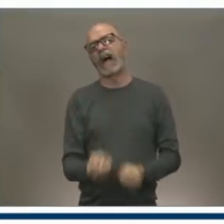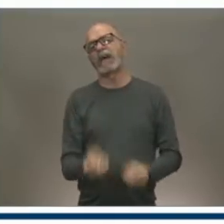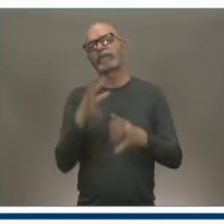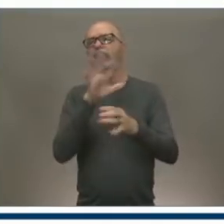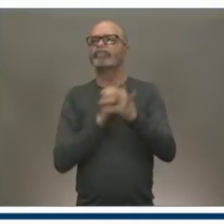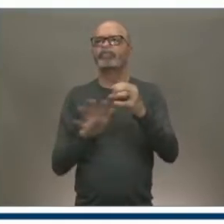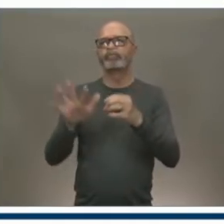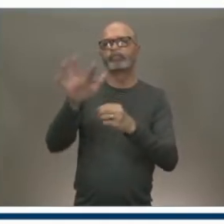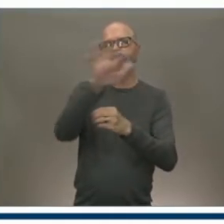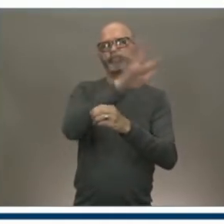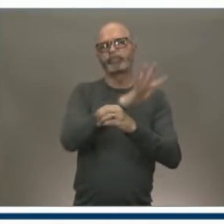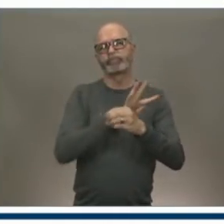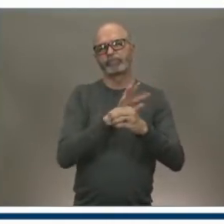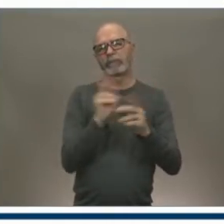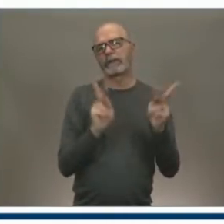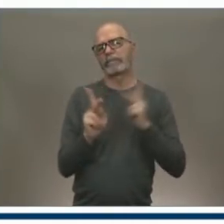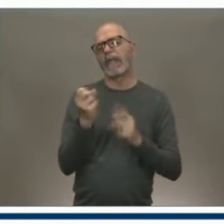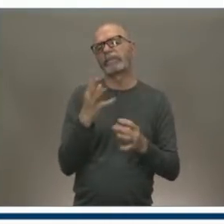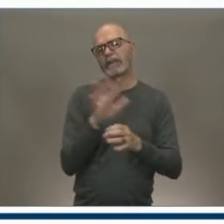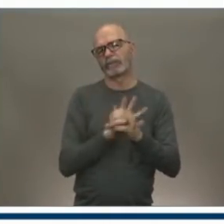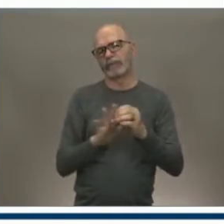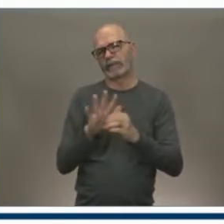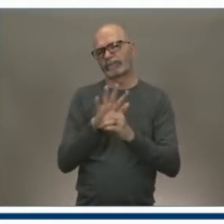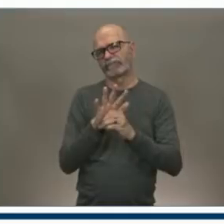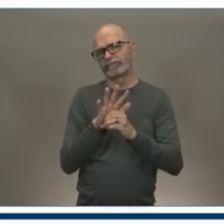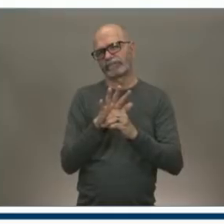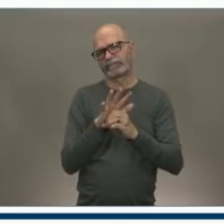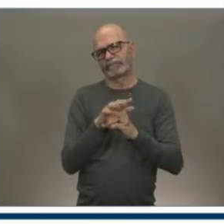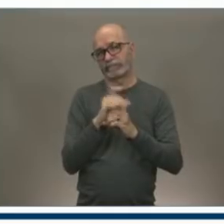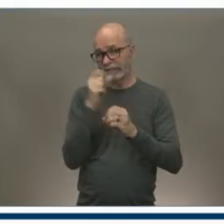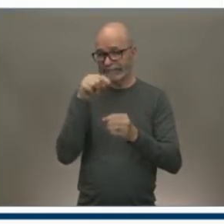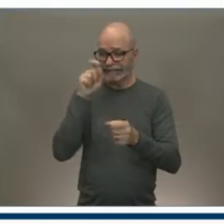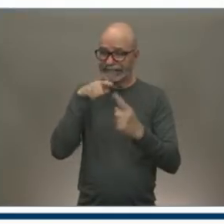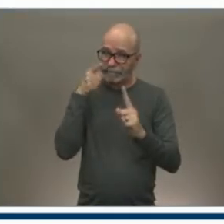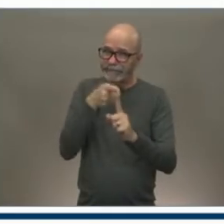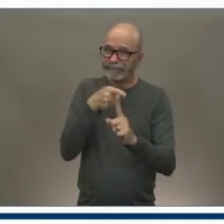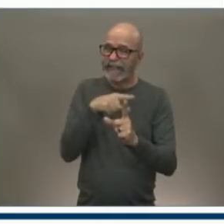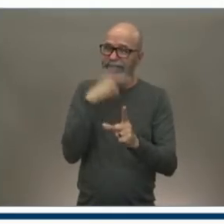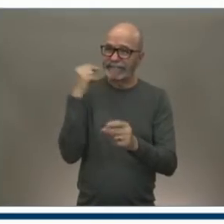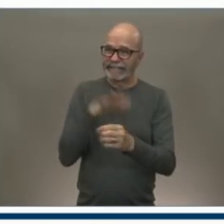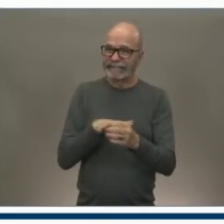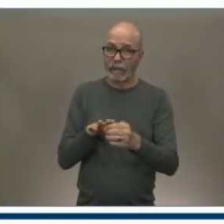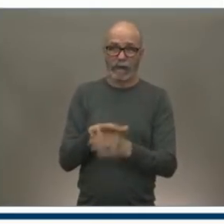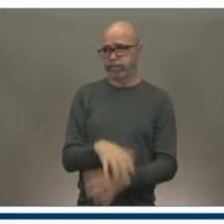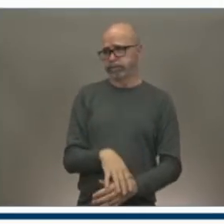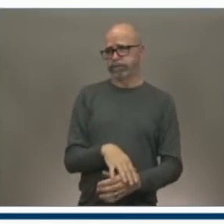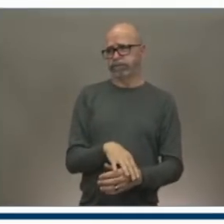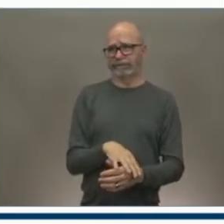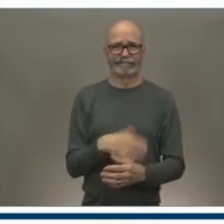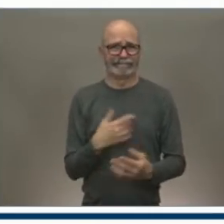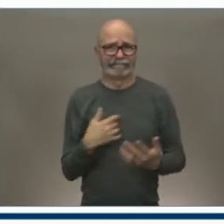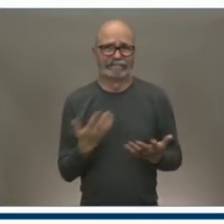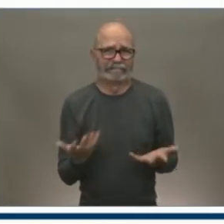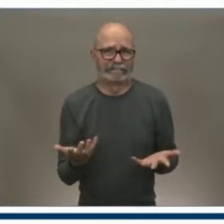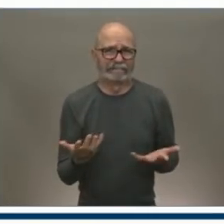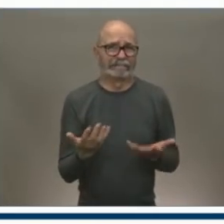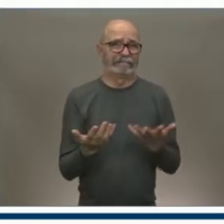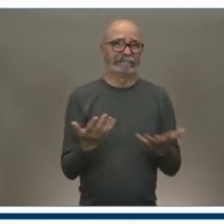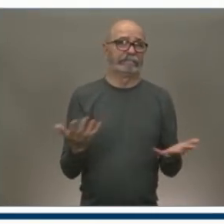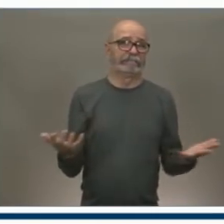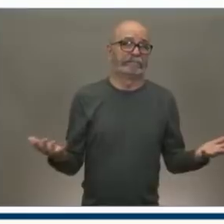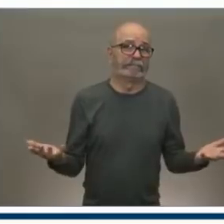that begins, I believe, in Halifax? Yeah, I don't have the number off the top of my head. It's a few hundred. I think it may be in the range of 300 to 400